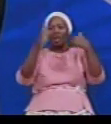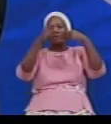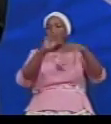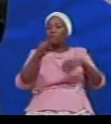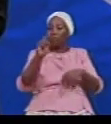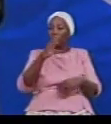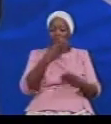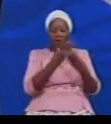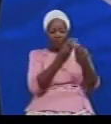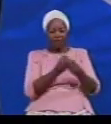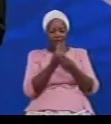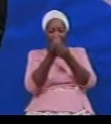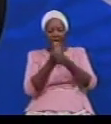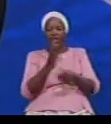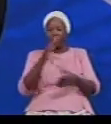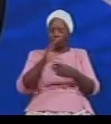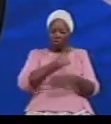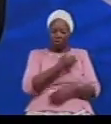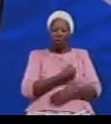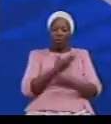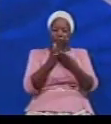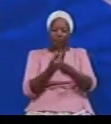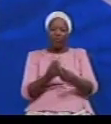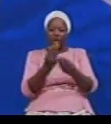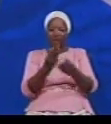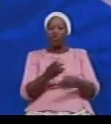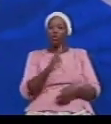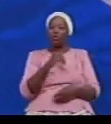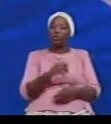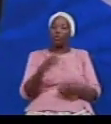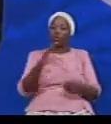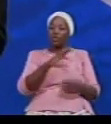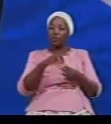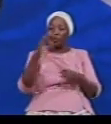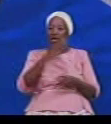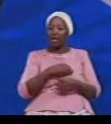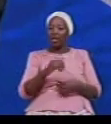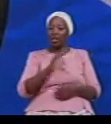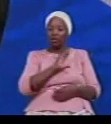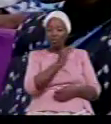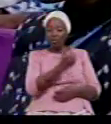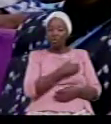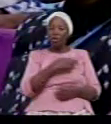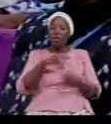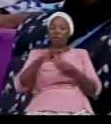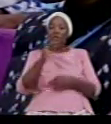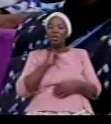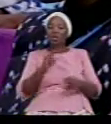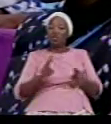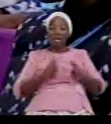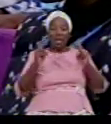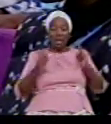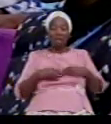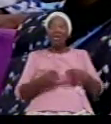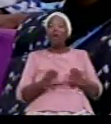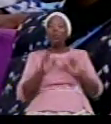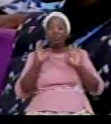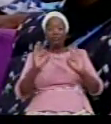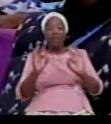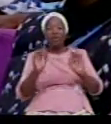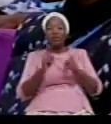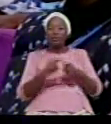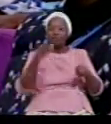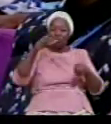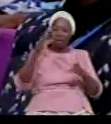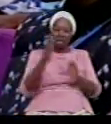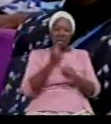your soul and feeding your spirit, and your soul, your spirit is healthy and fit to get to